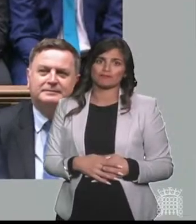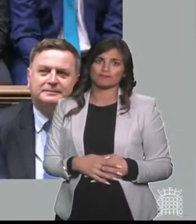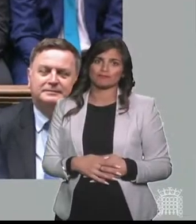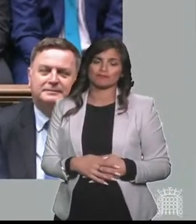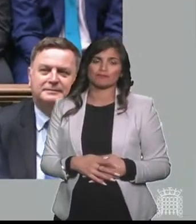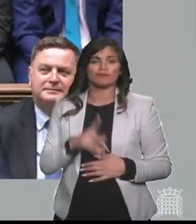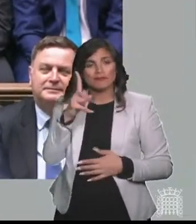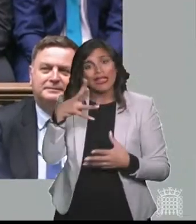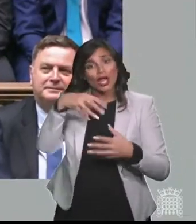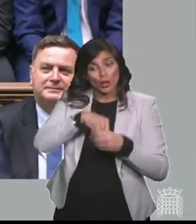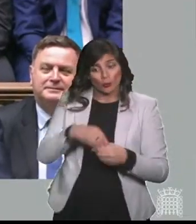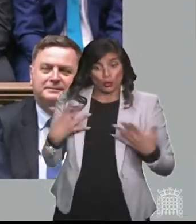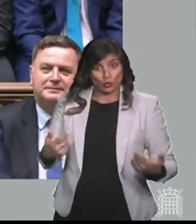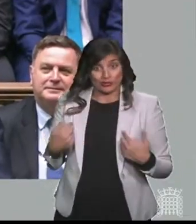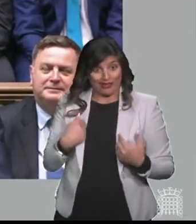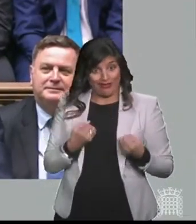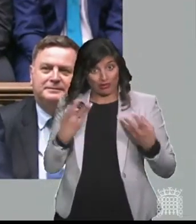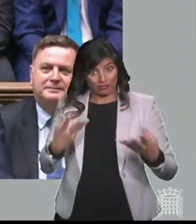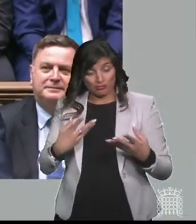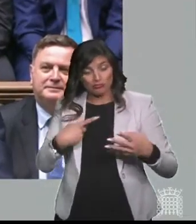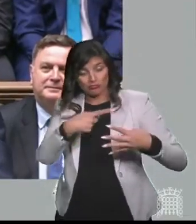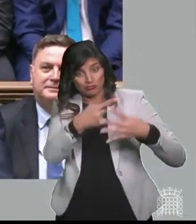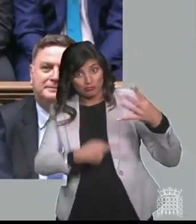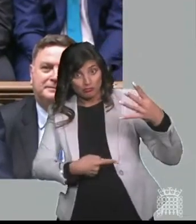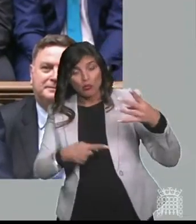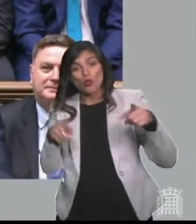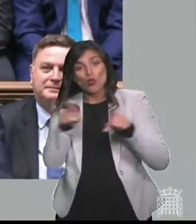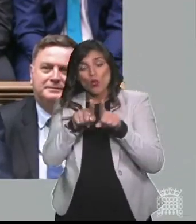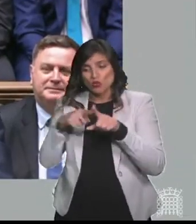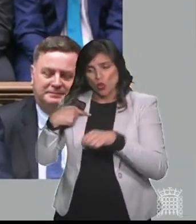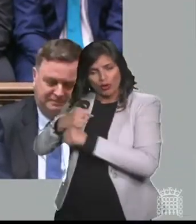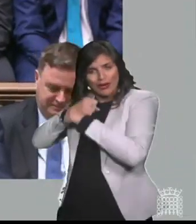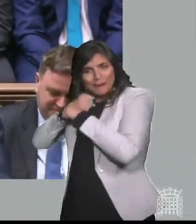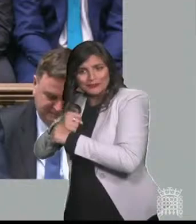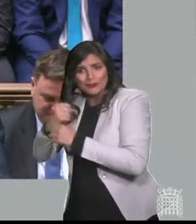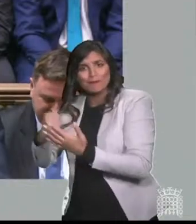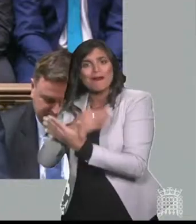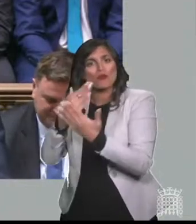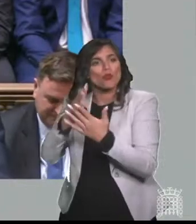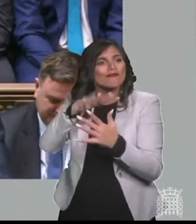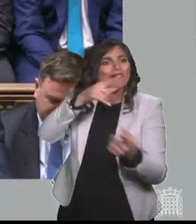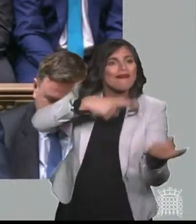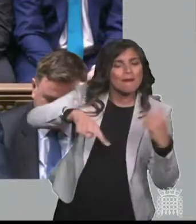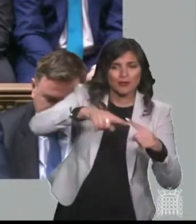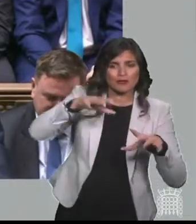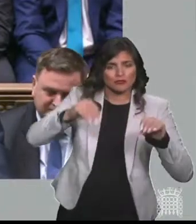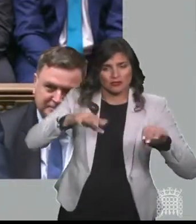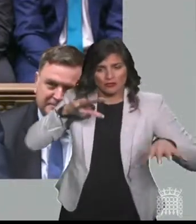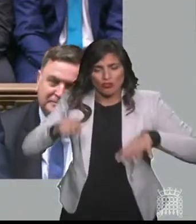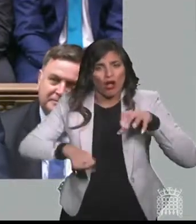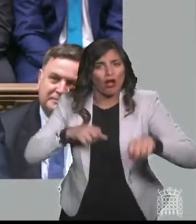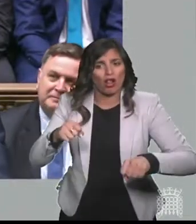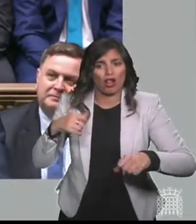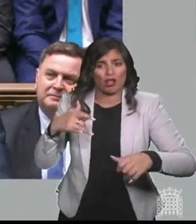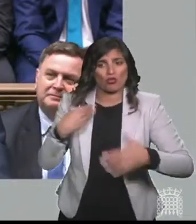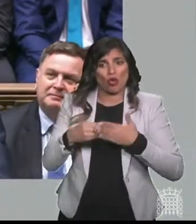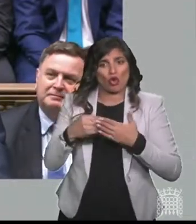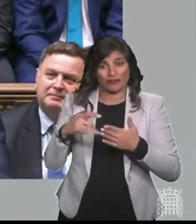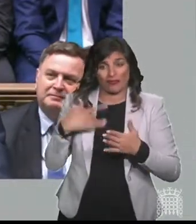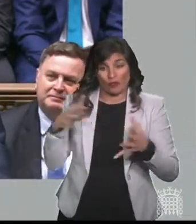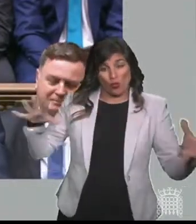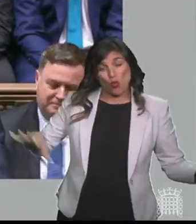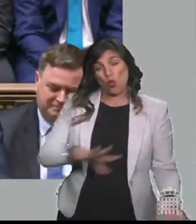Including today's measures, our total commitment to easing cost of living pressures has risen to £104